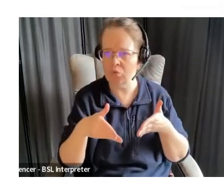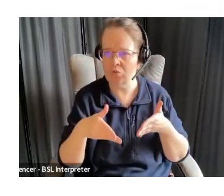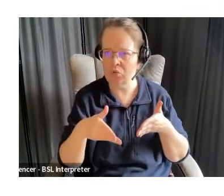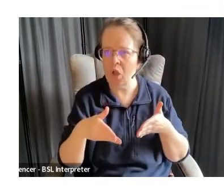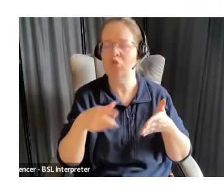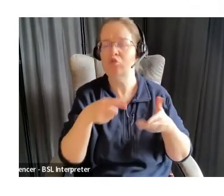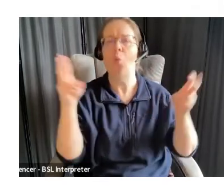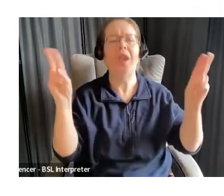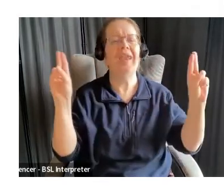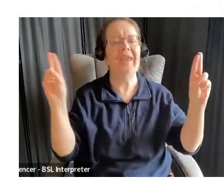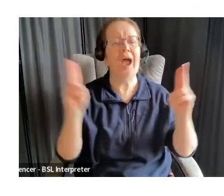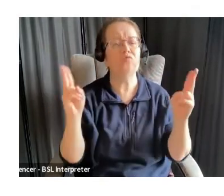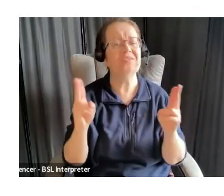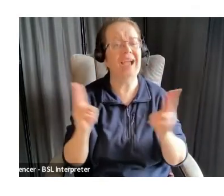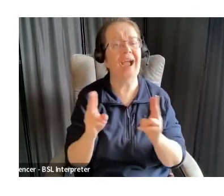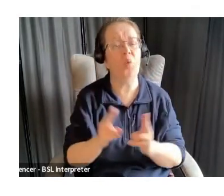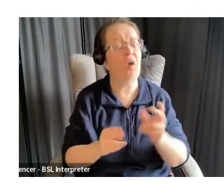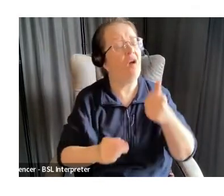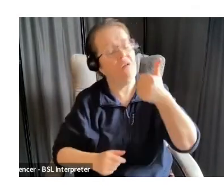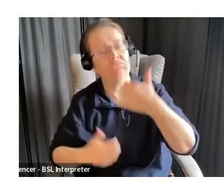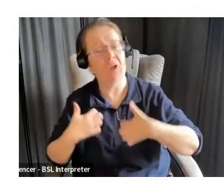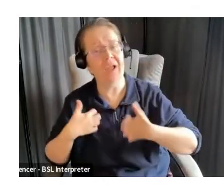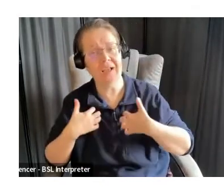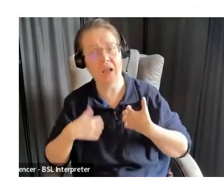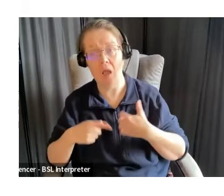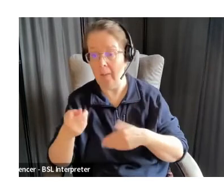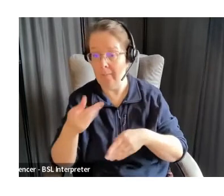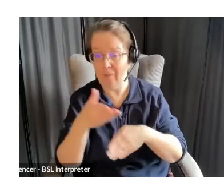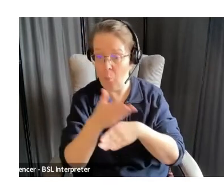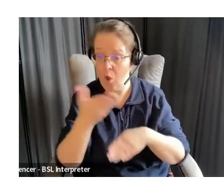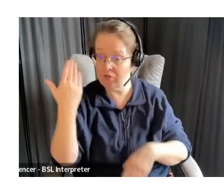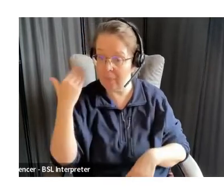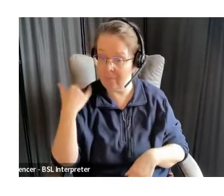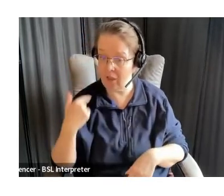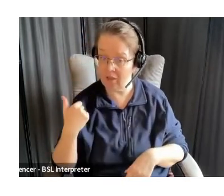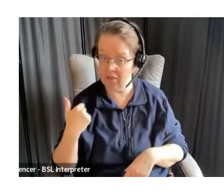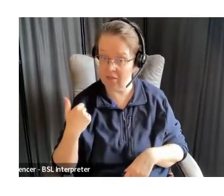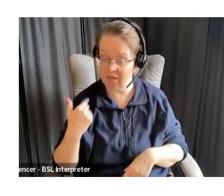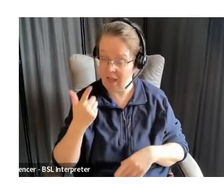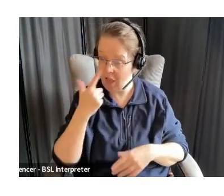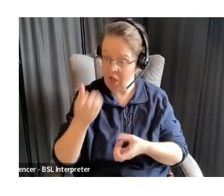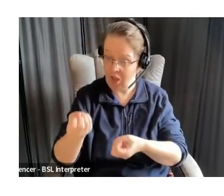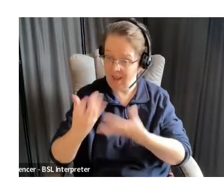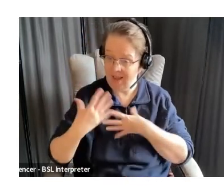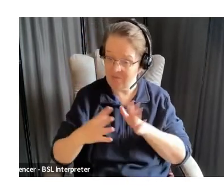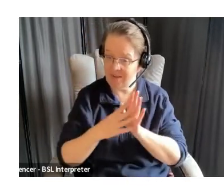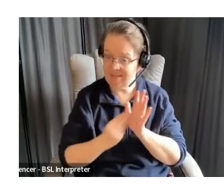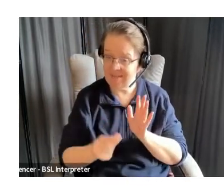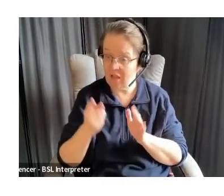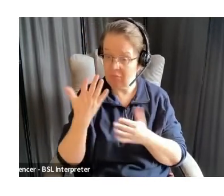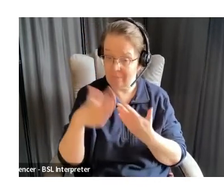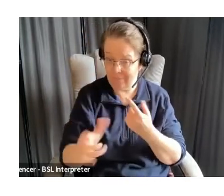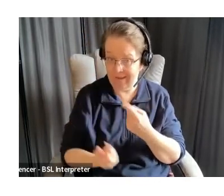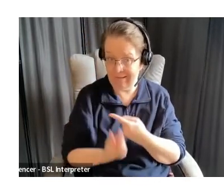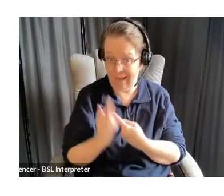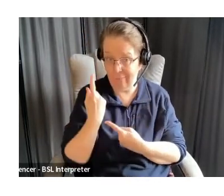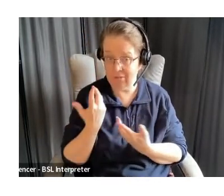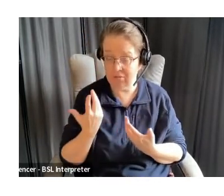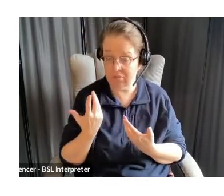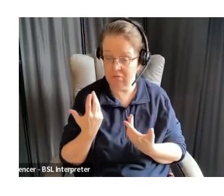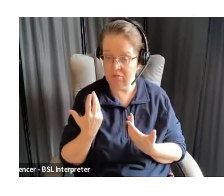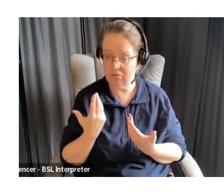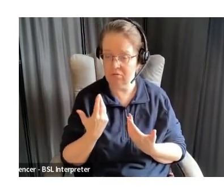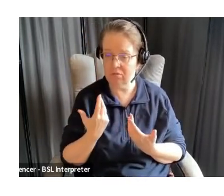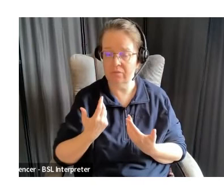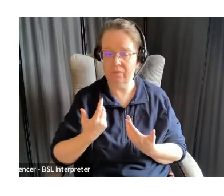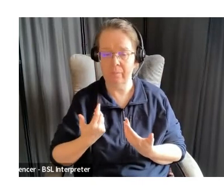down. Okay, that's really interesting. How has that worked for you though? Can you give me an example of when that's happened and